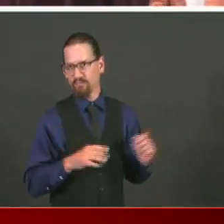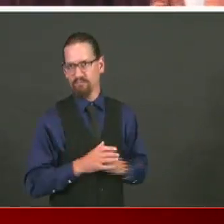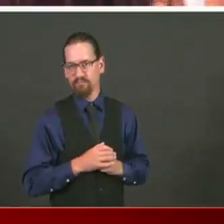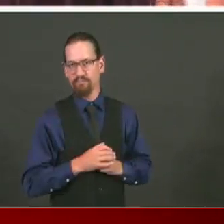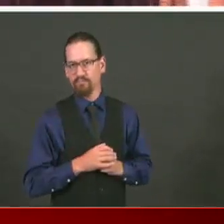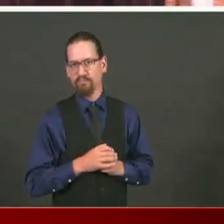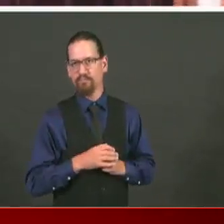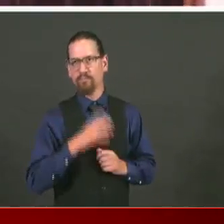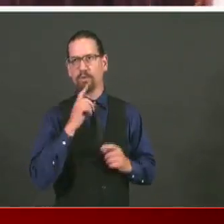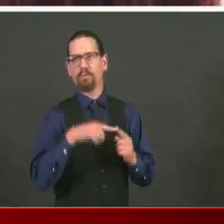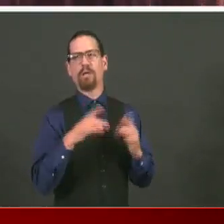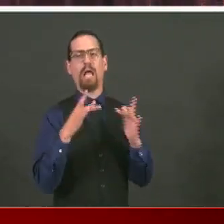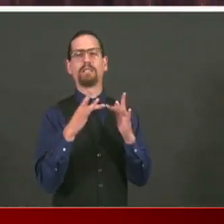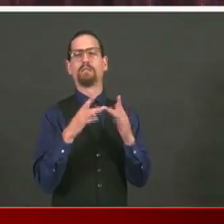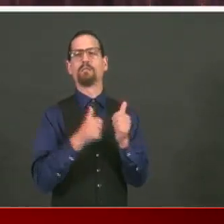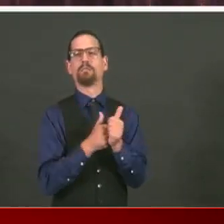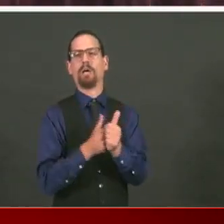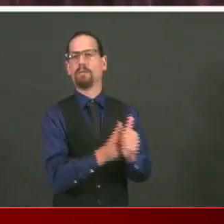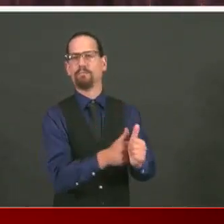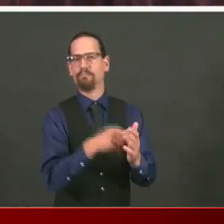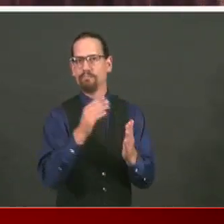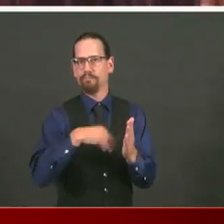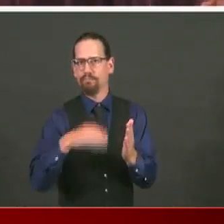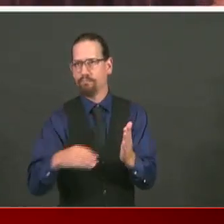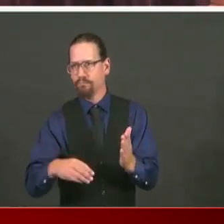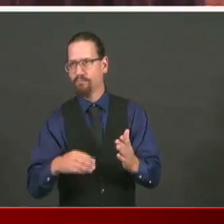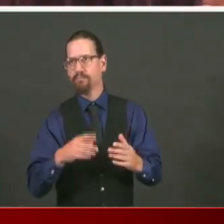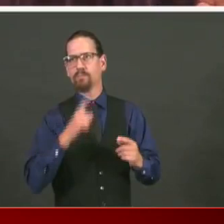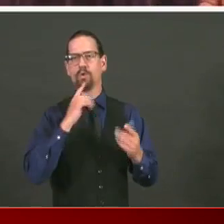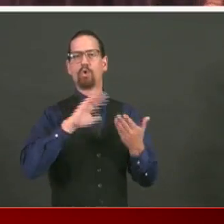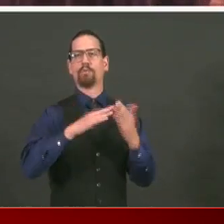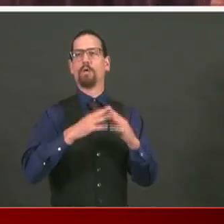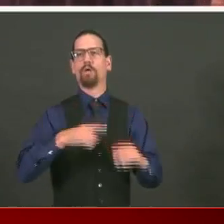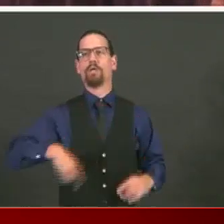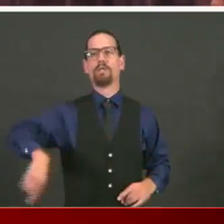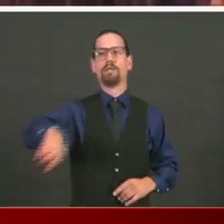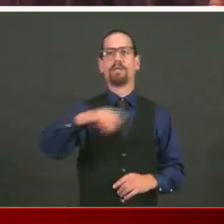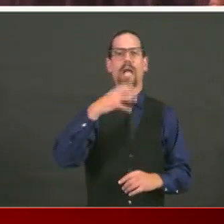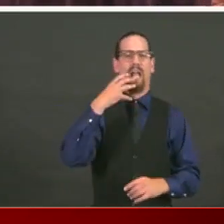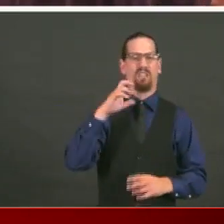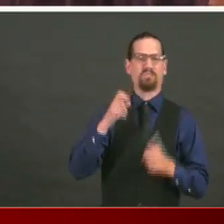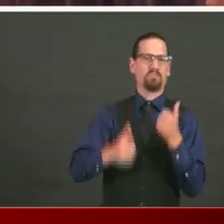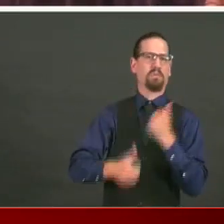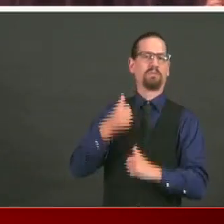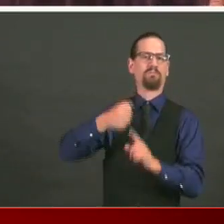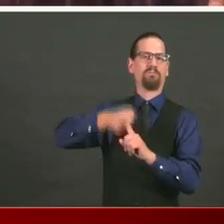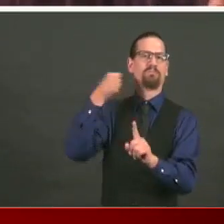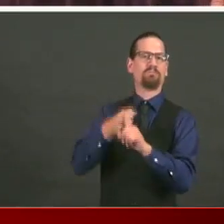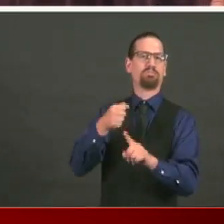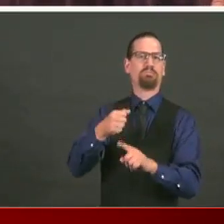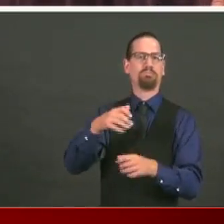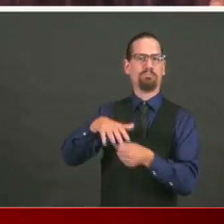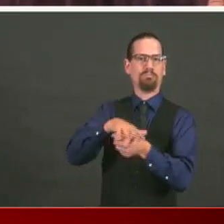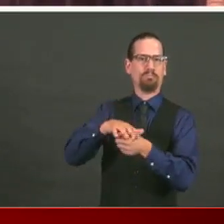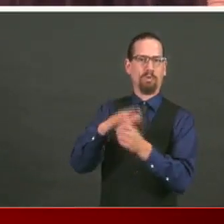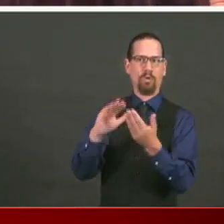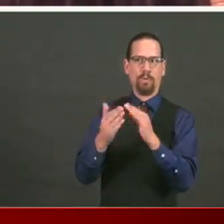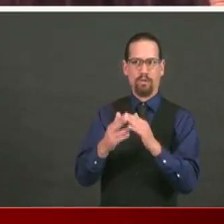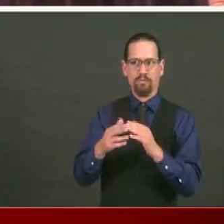hotspots. We know the community hotspots, but has it helped you identify hotspots in restaurants or retail spaces, that